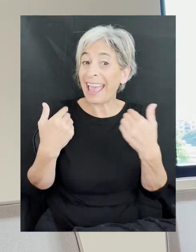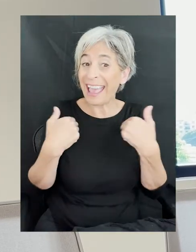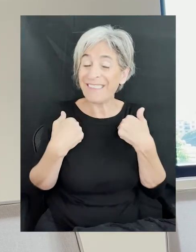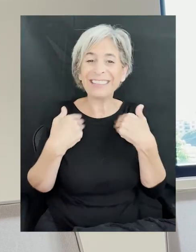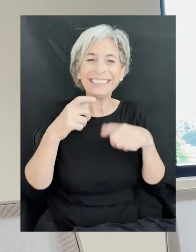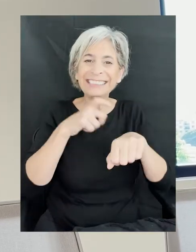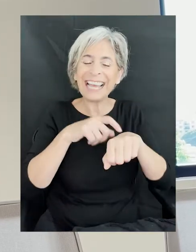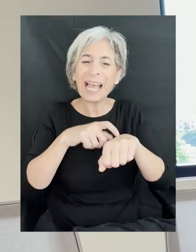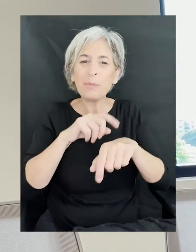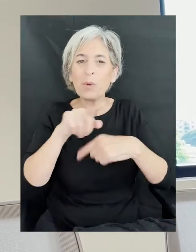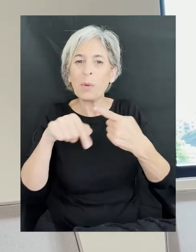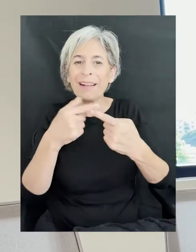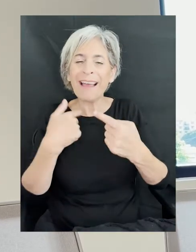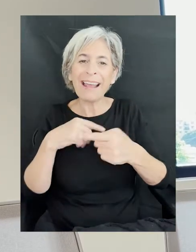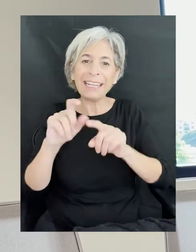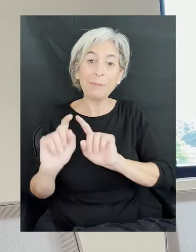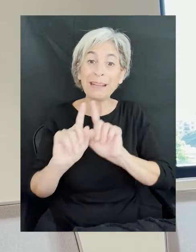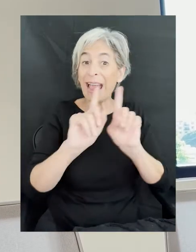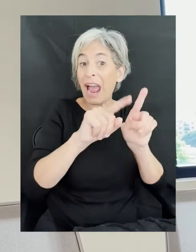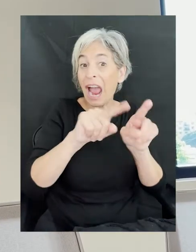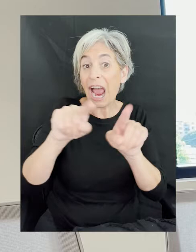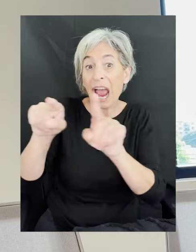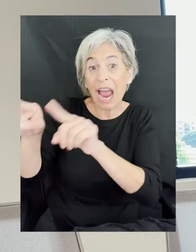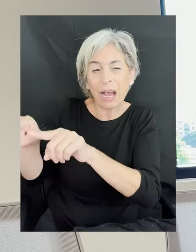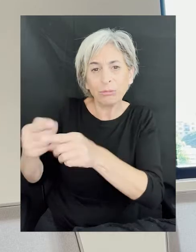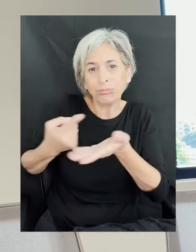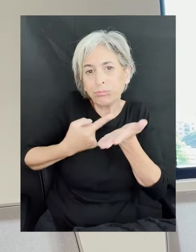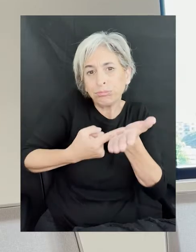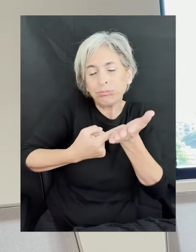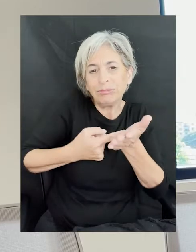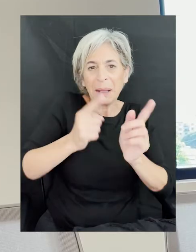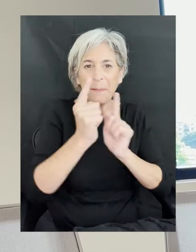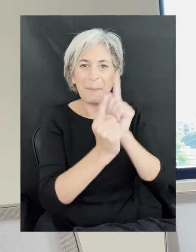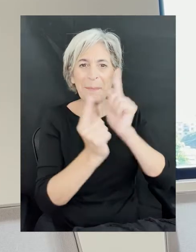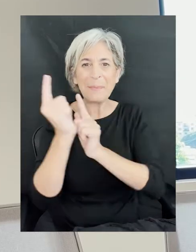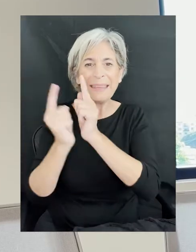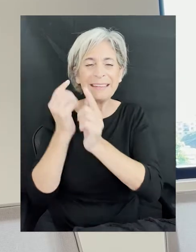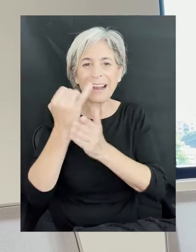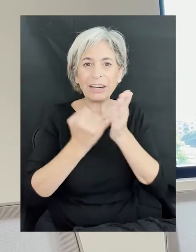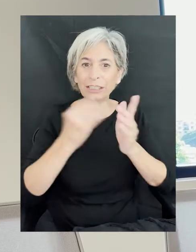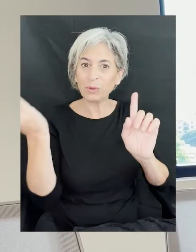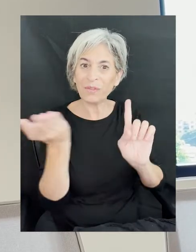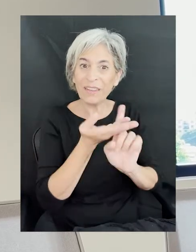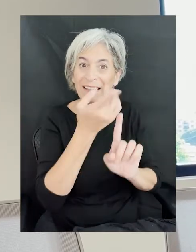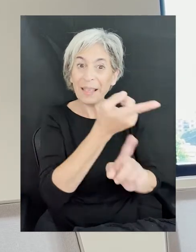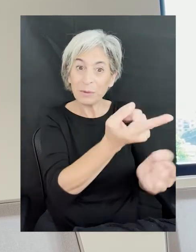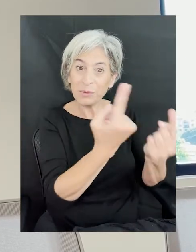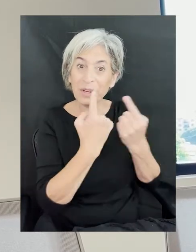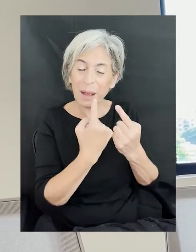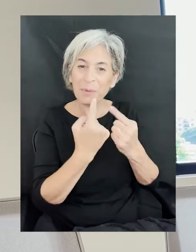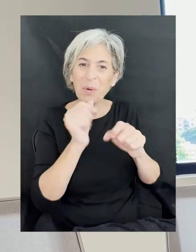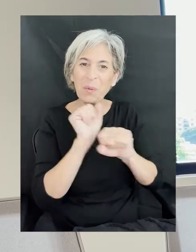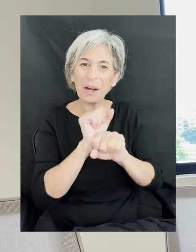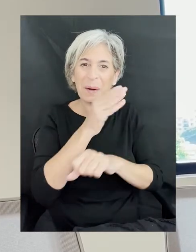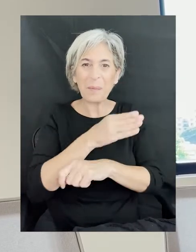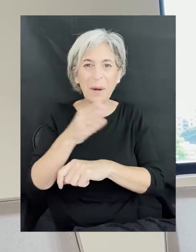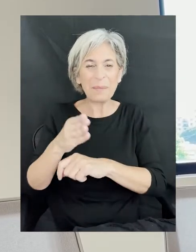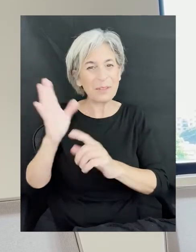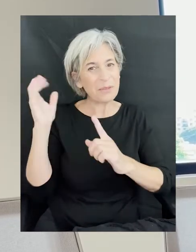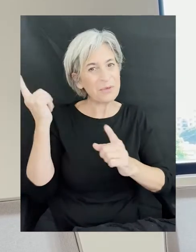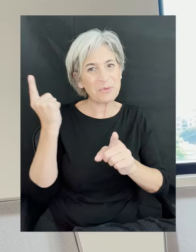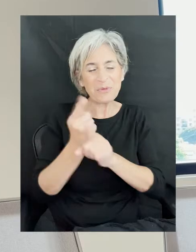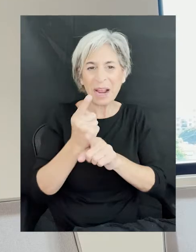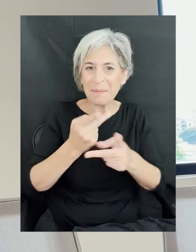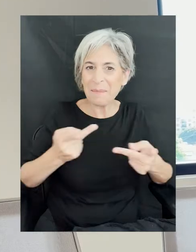have those times when I need to be out and talking to artists and meeting artists to convince them that Boynton Beach is the right place to